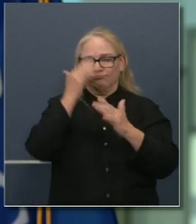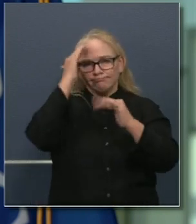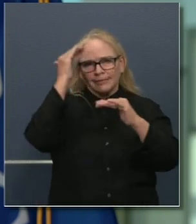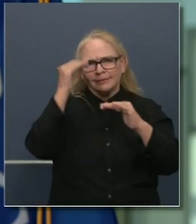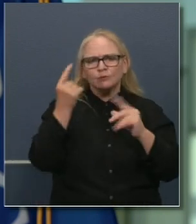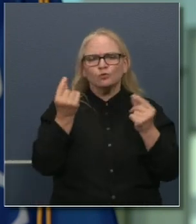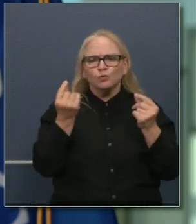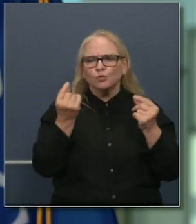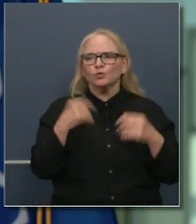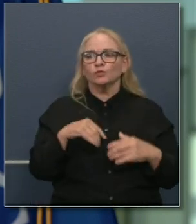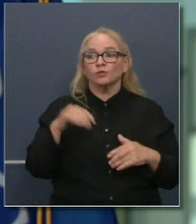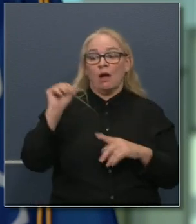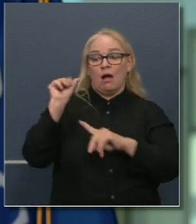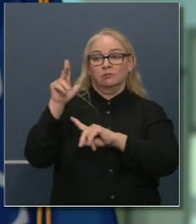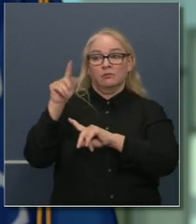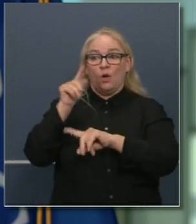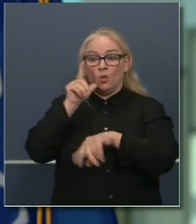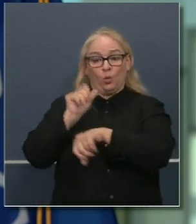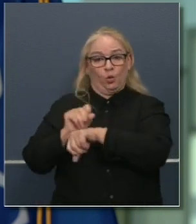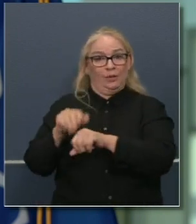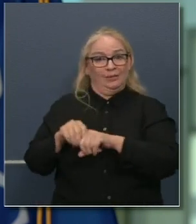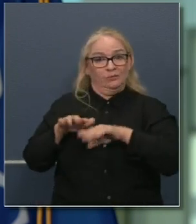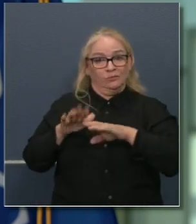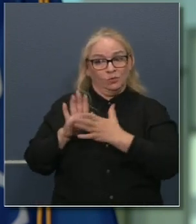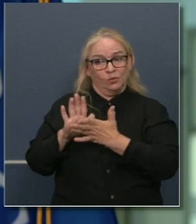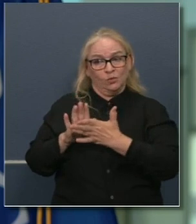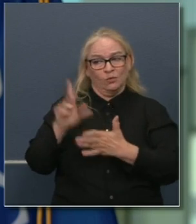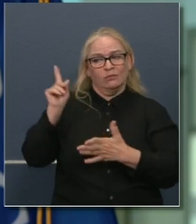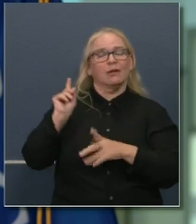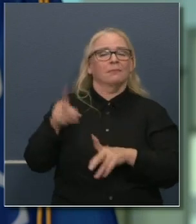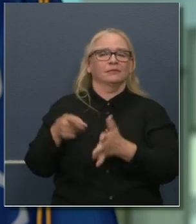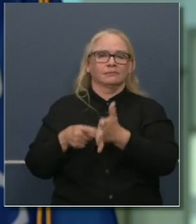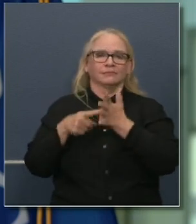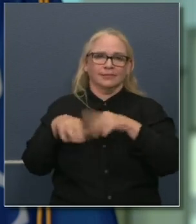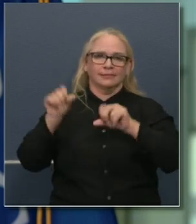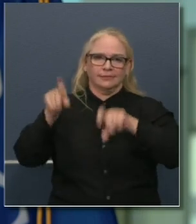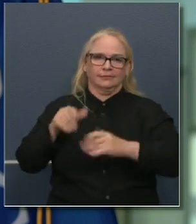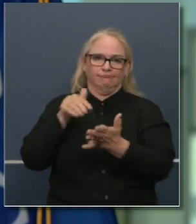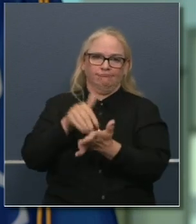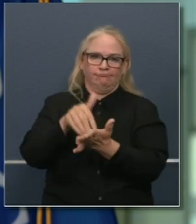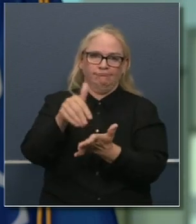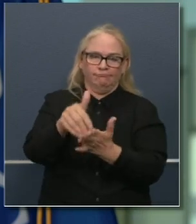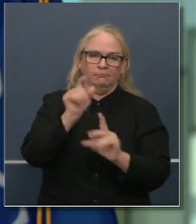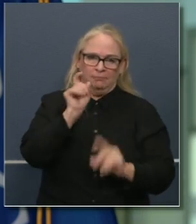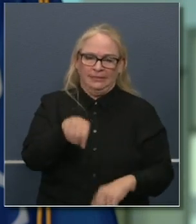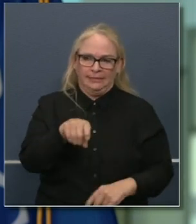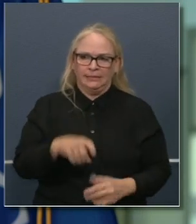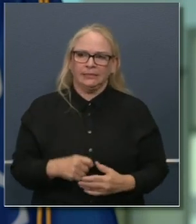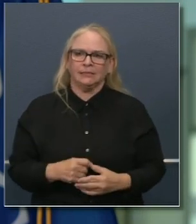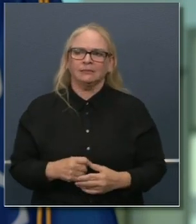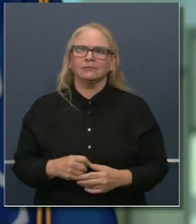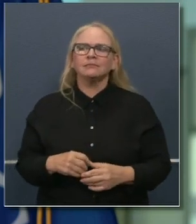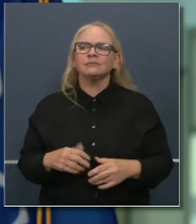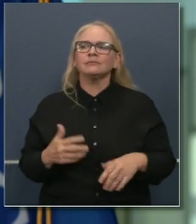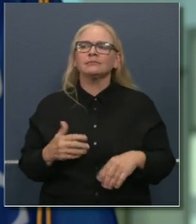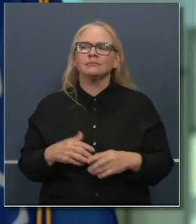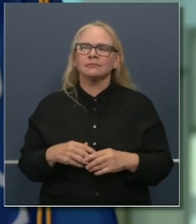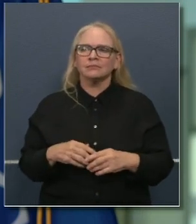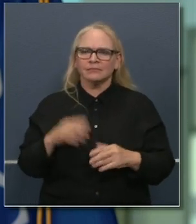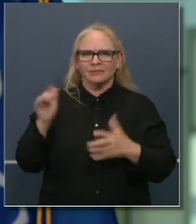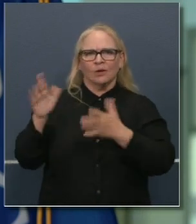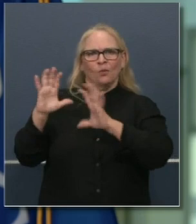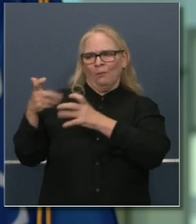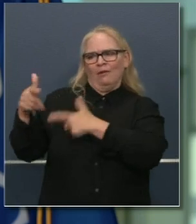in our education system will be tested on a cohort basis, on a rotating basis. And as we